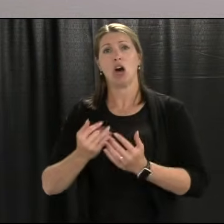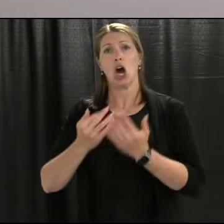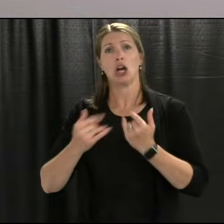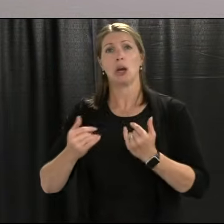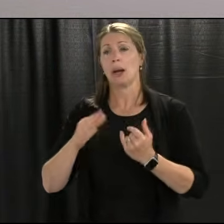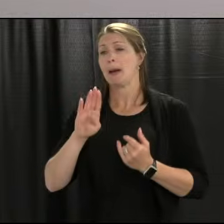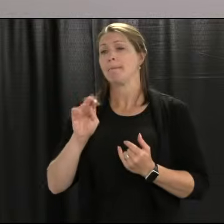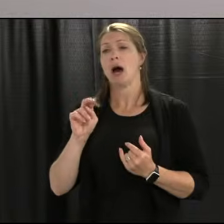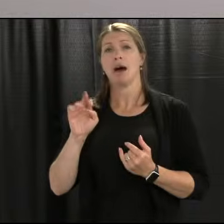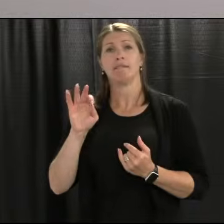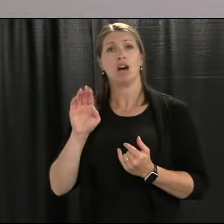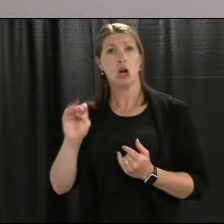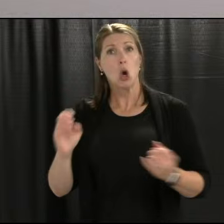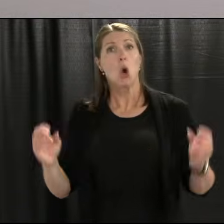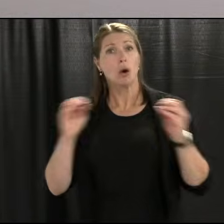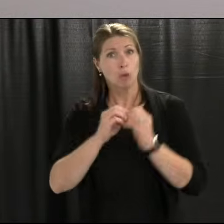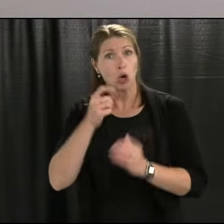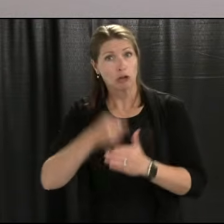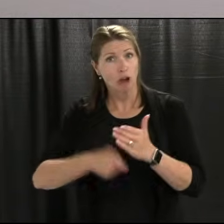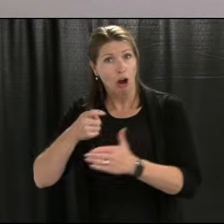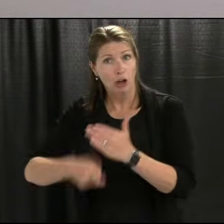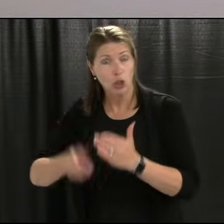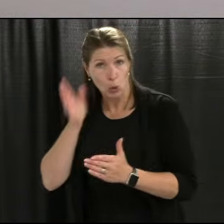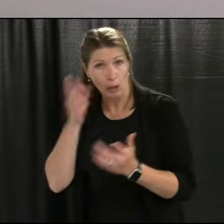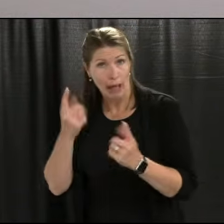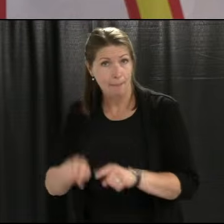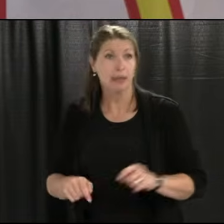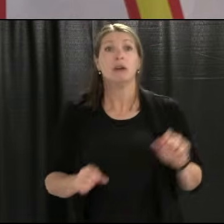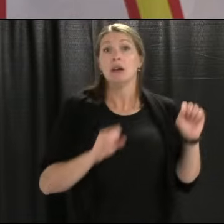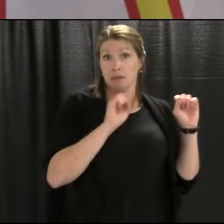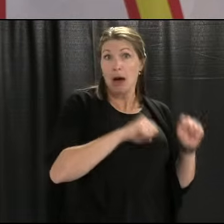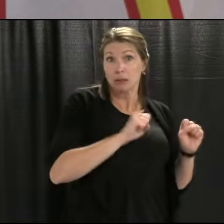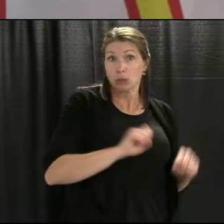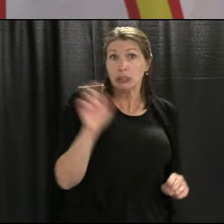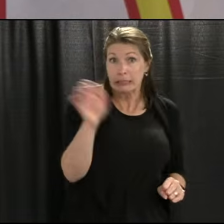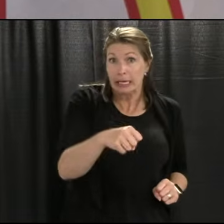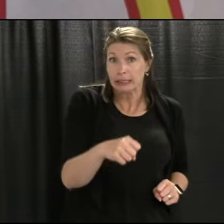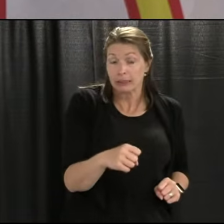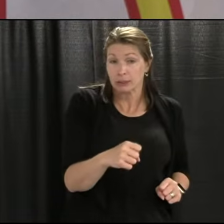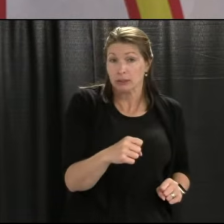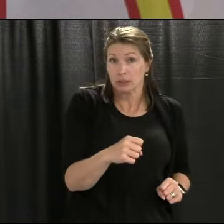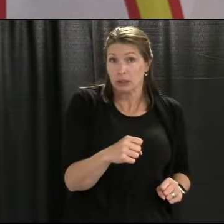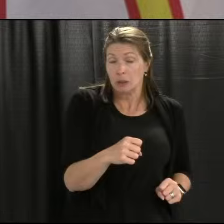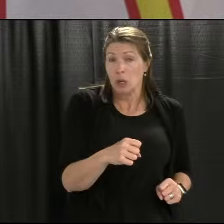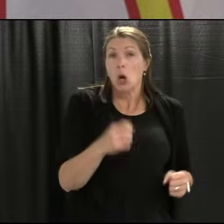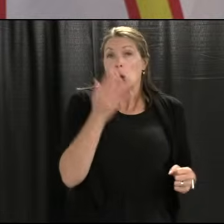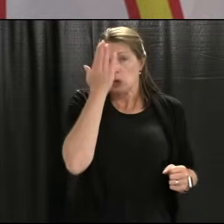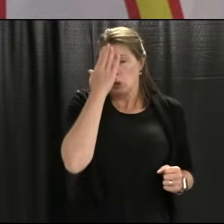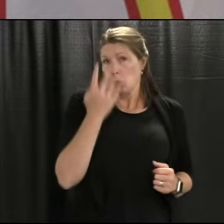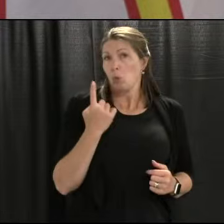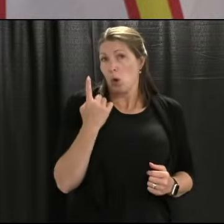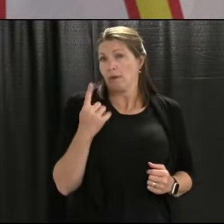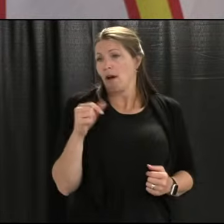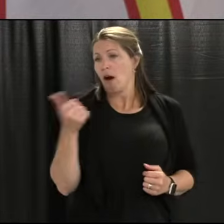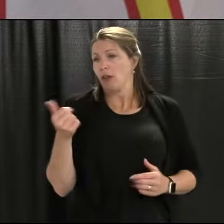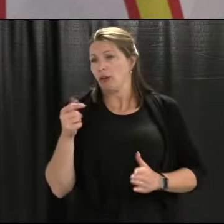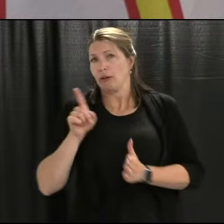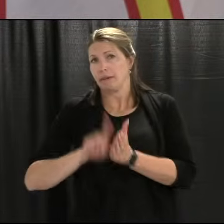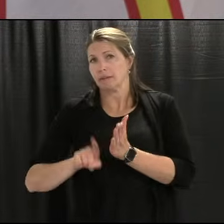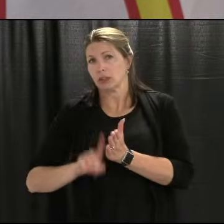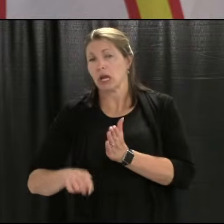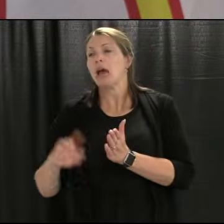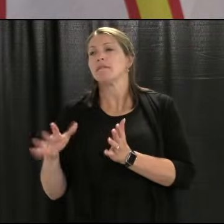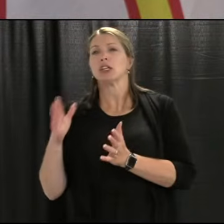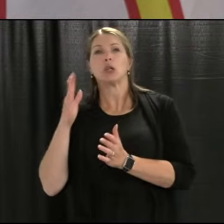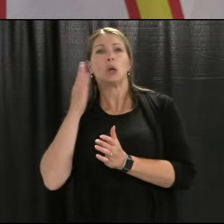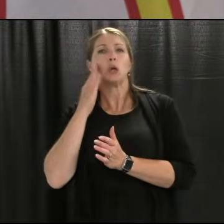may very well be. This is the information I have right now that as I said earlier this week, we knew of at least 1 investigation. Yesterday I knew about 2